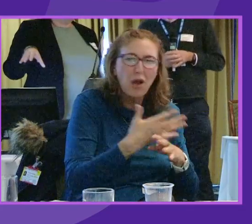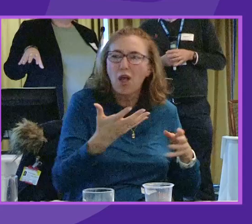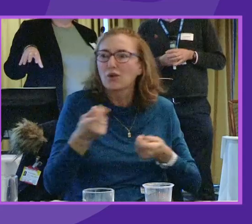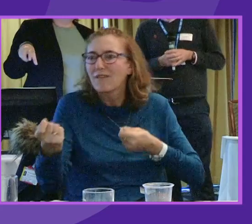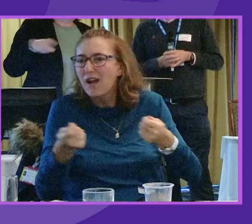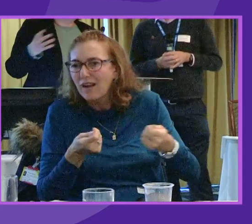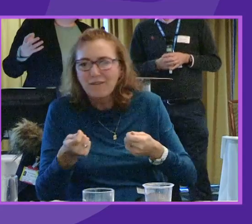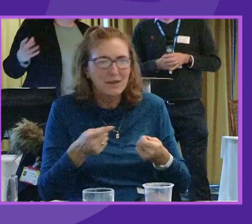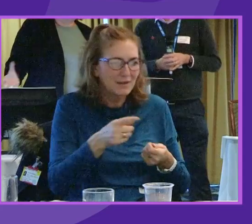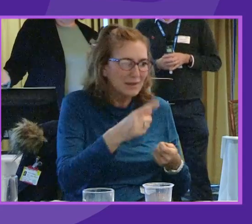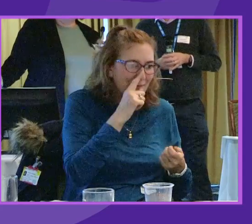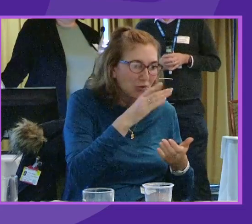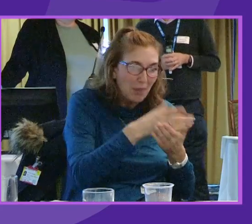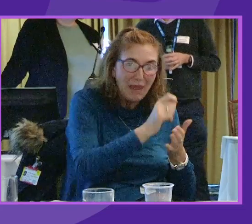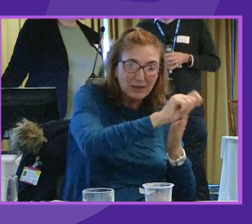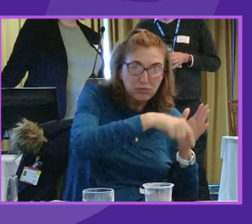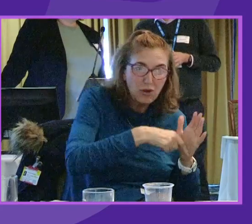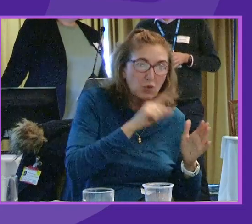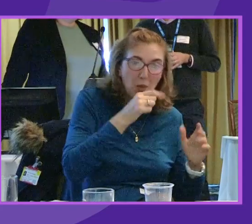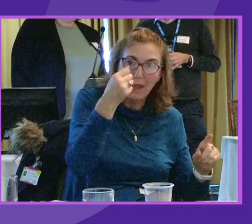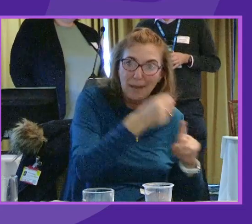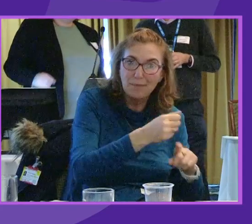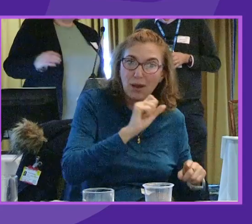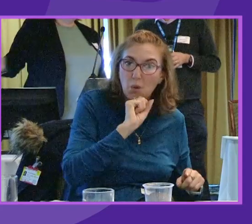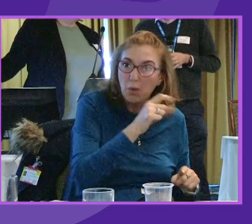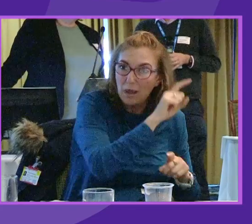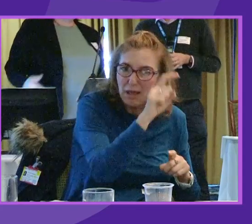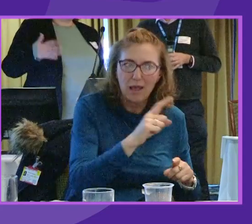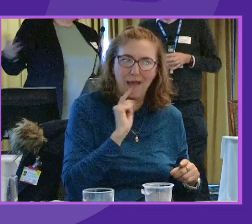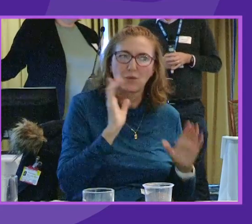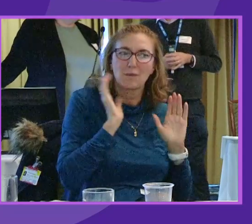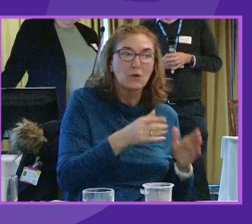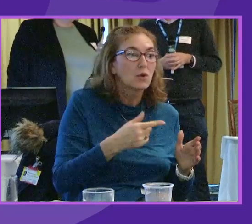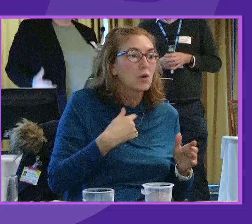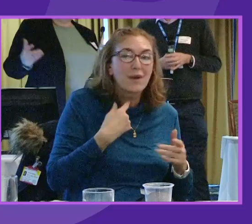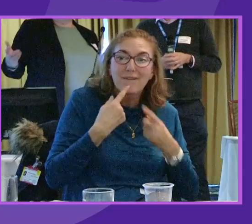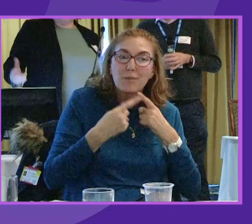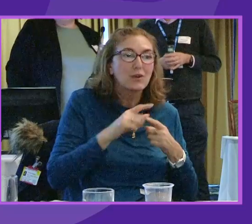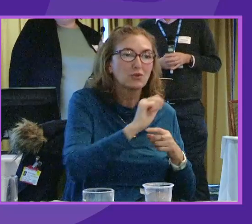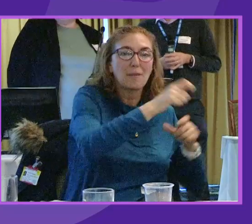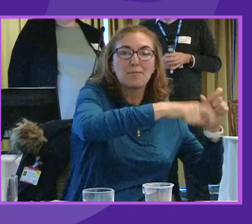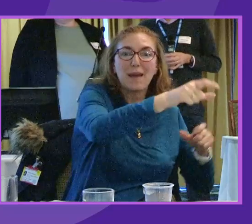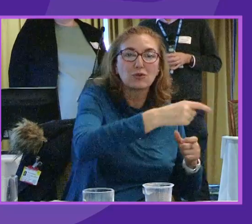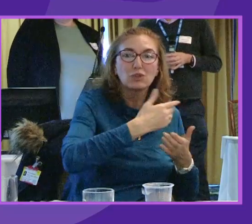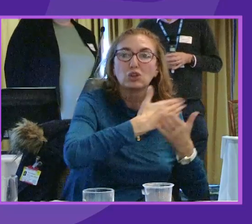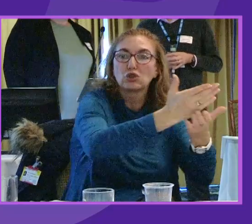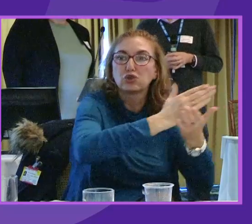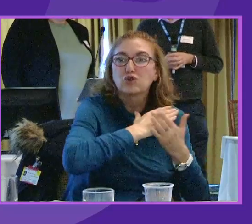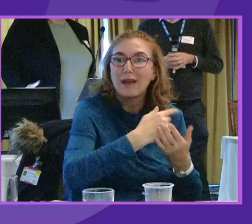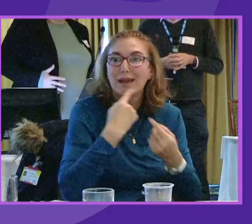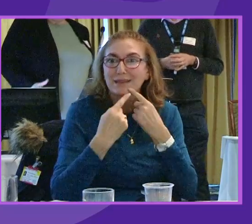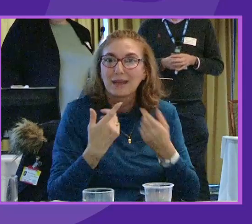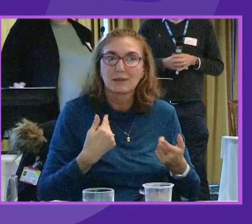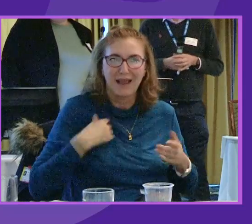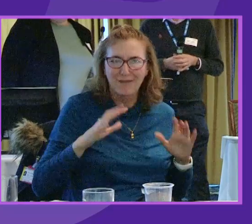happening in isolation as well. So lots of governance about how can we make sure this project has the most impact by making sure we've got permissions to share